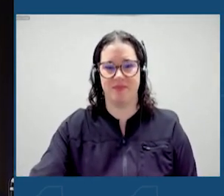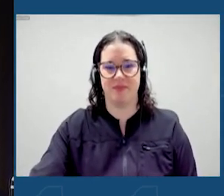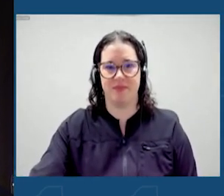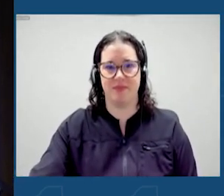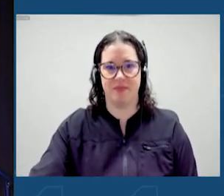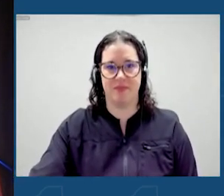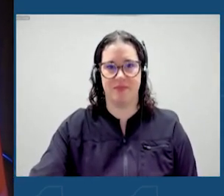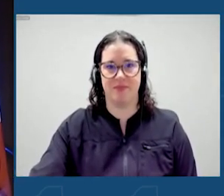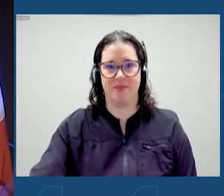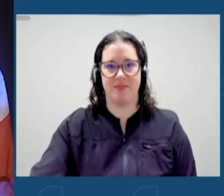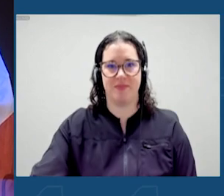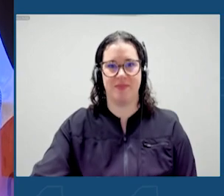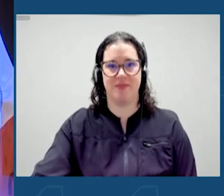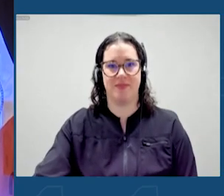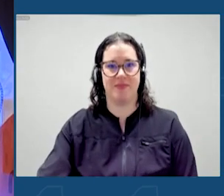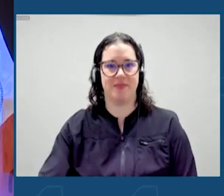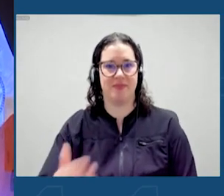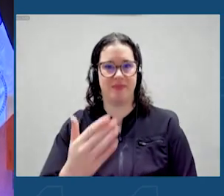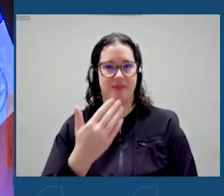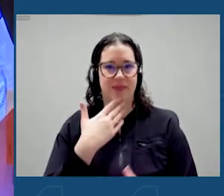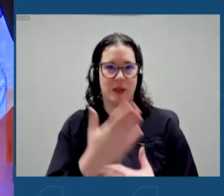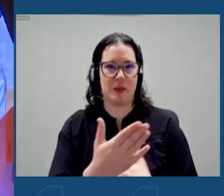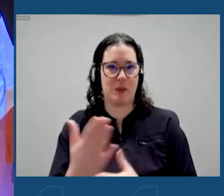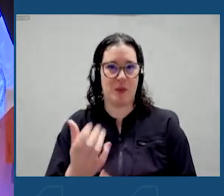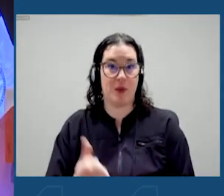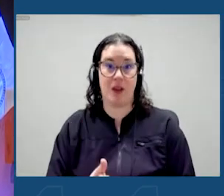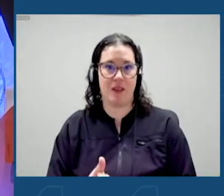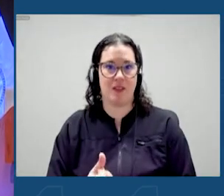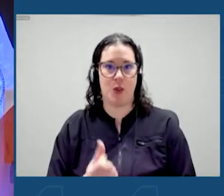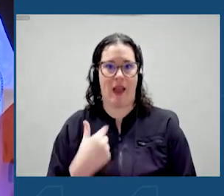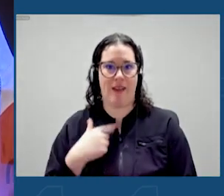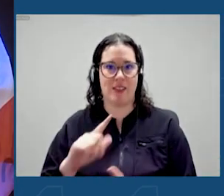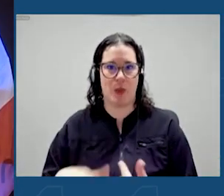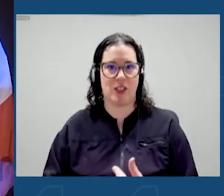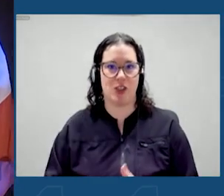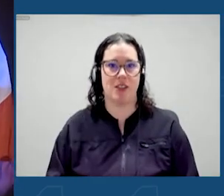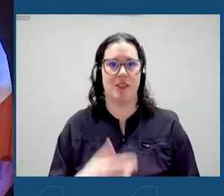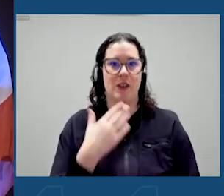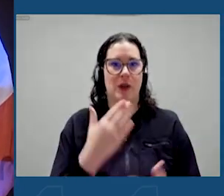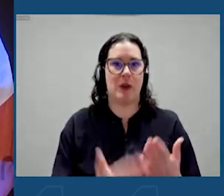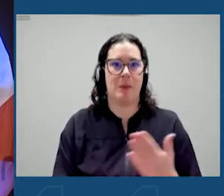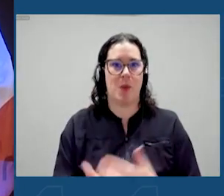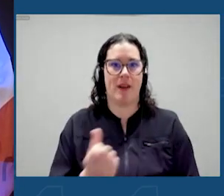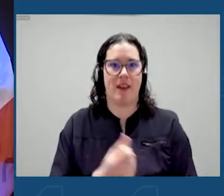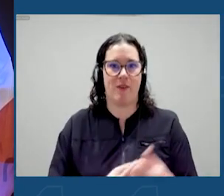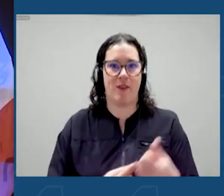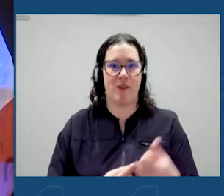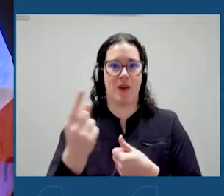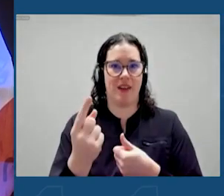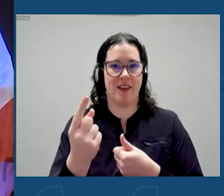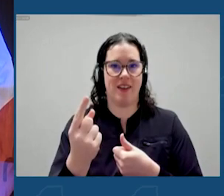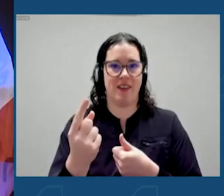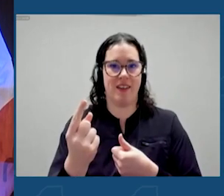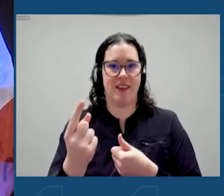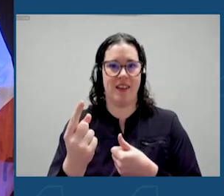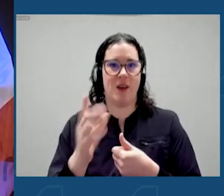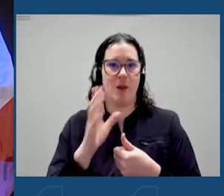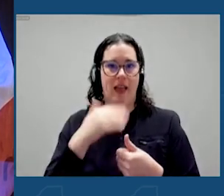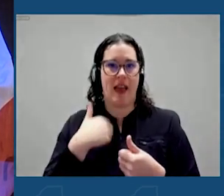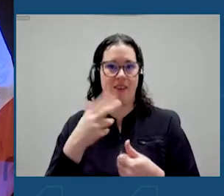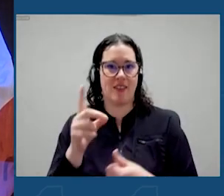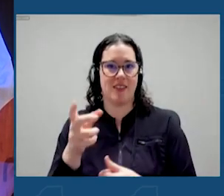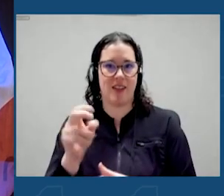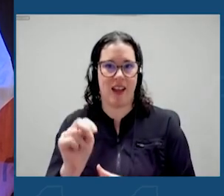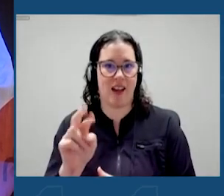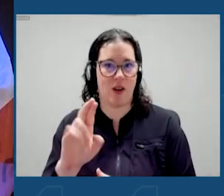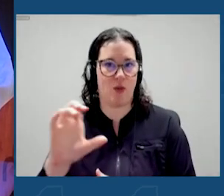Good morning, everyone. All right, we're going to jump right into it. If I can have Dan and Rich join us on the stage, that would be